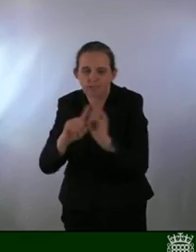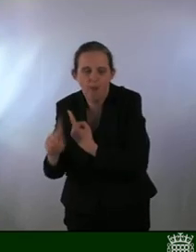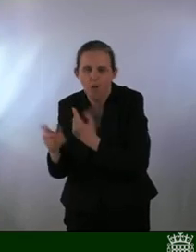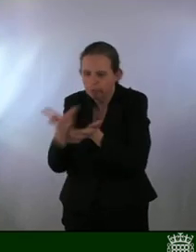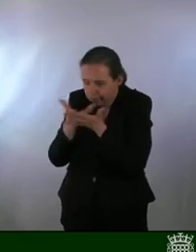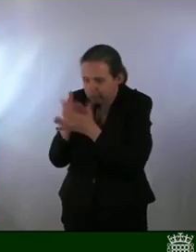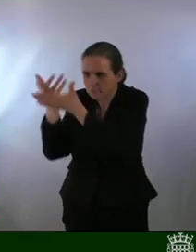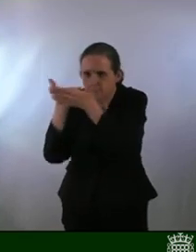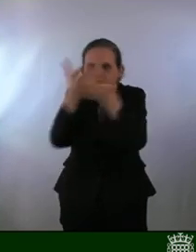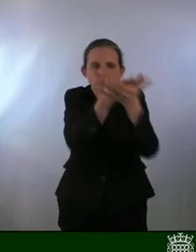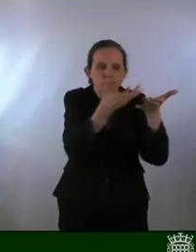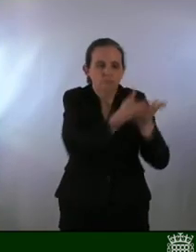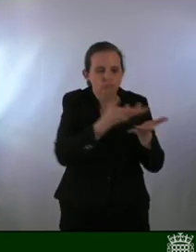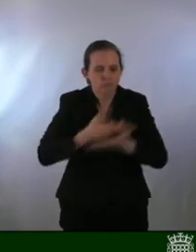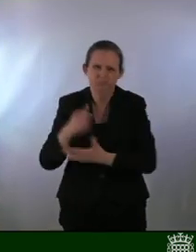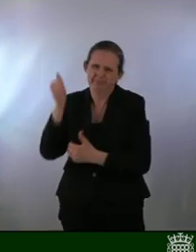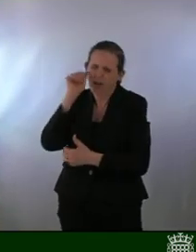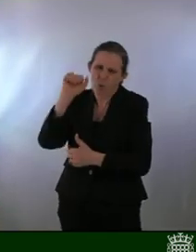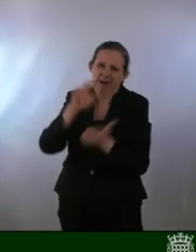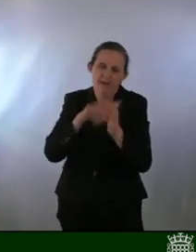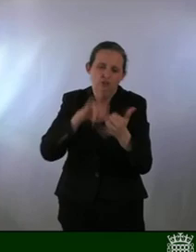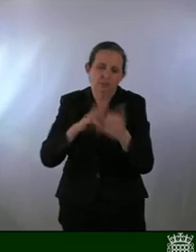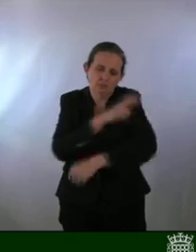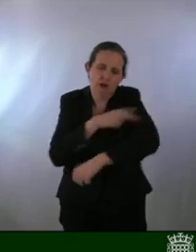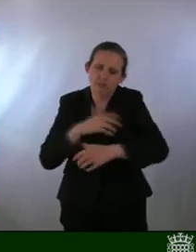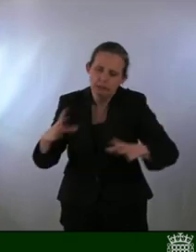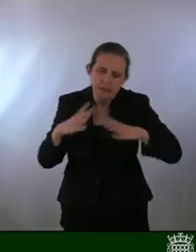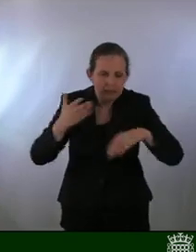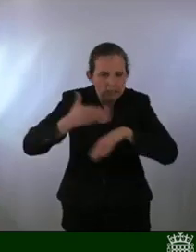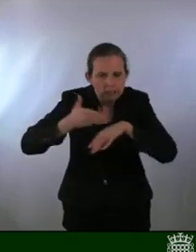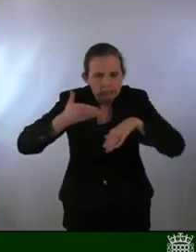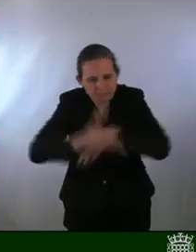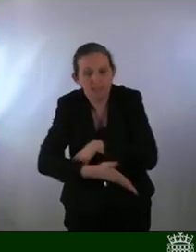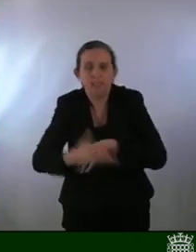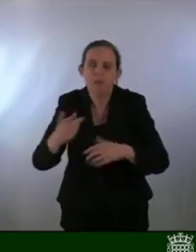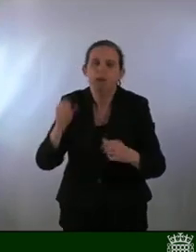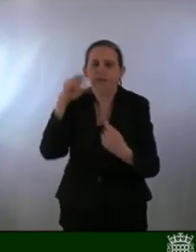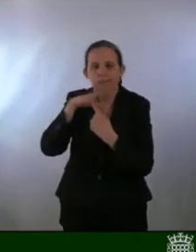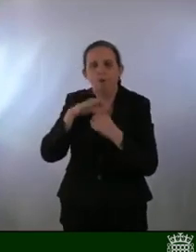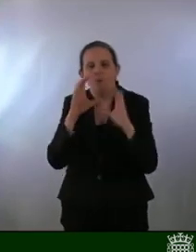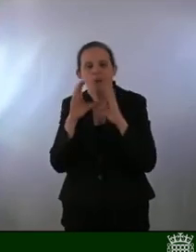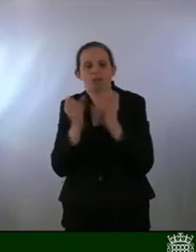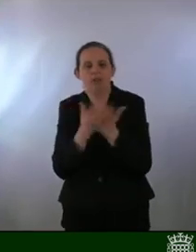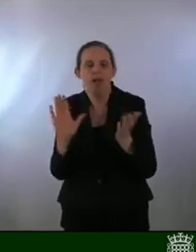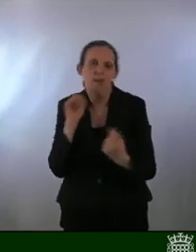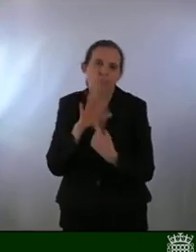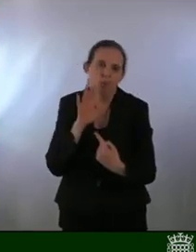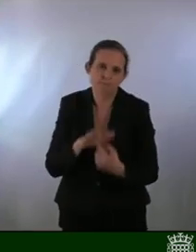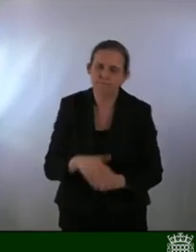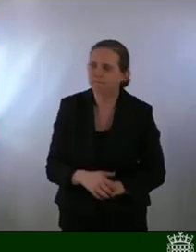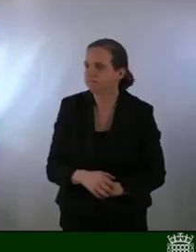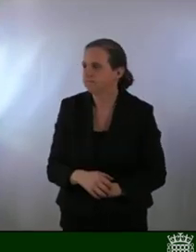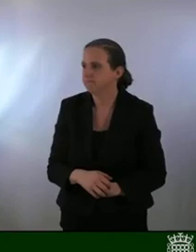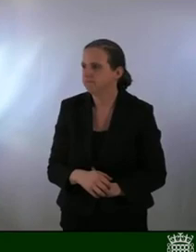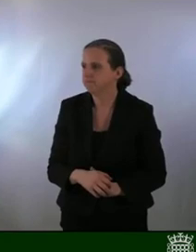course, the NHS is incredibly busy at this time preparing, but I think that would be a good idea. Alison McGovern. Thank you, Mr. Speaker. What